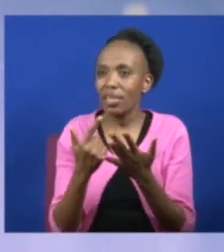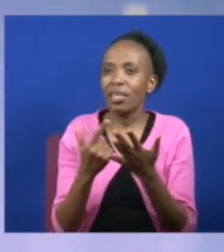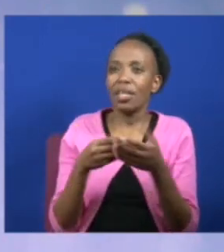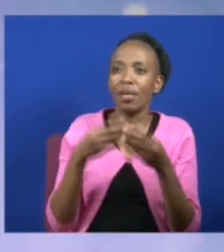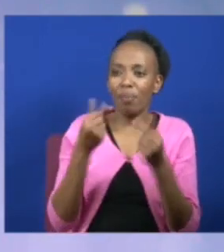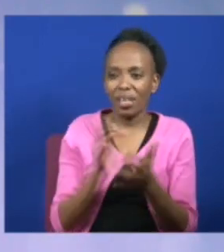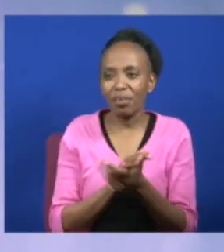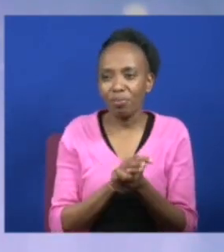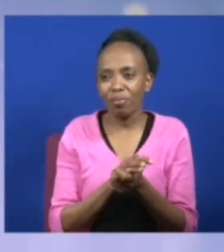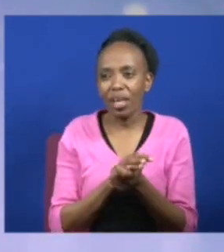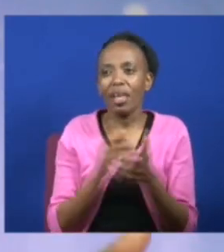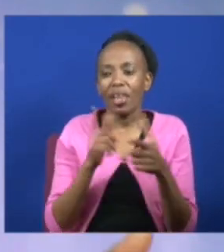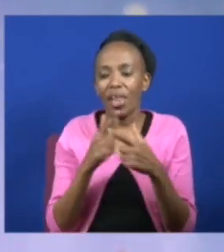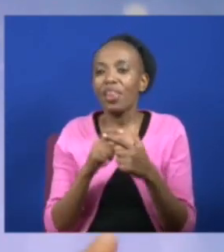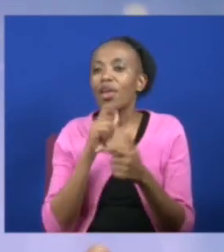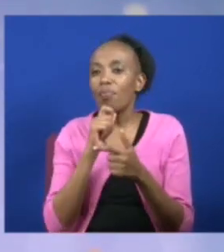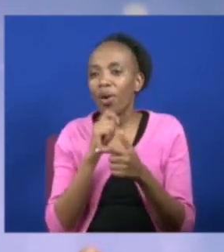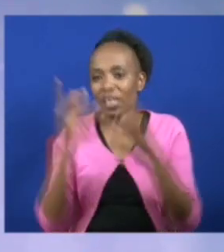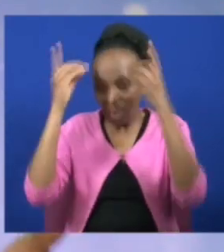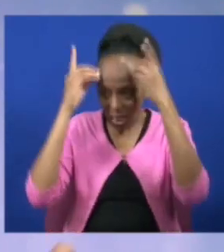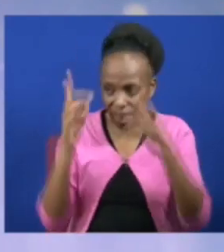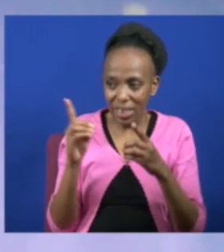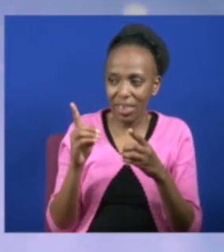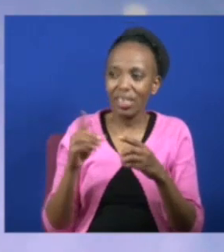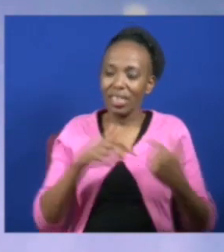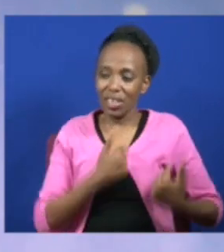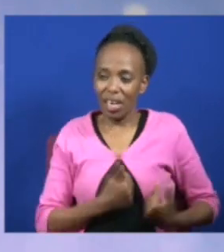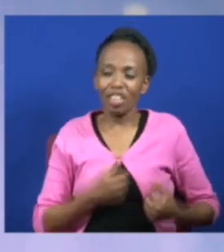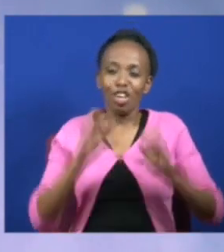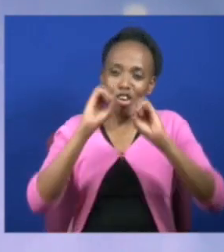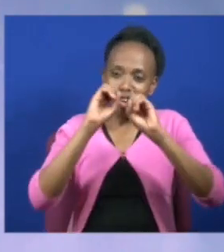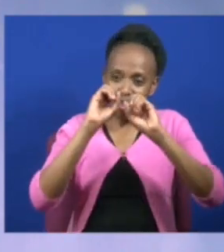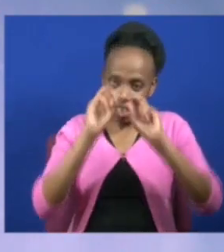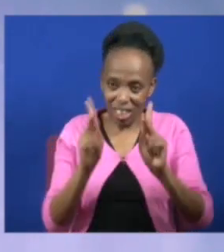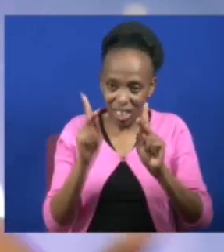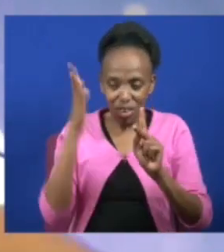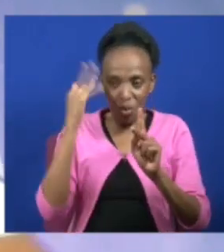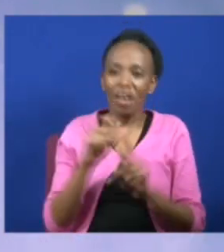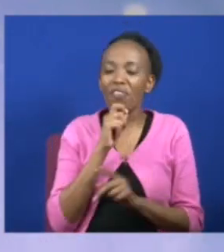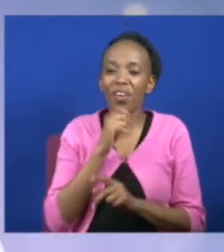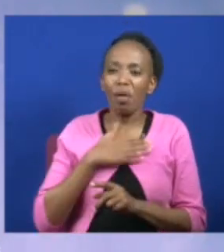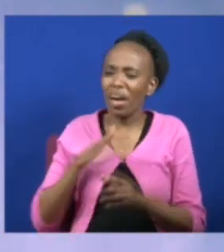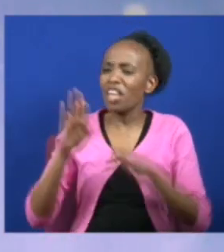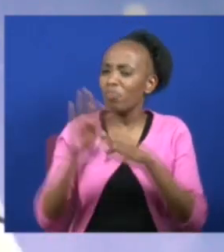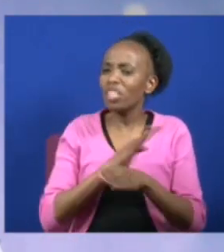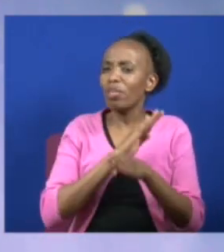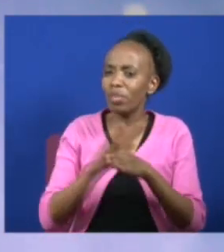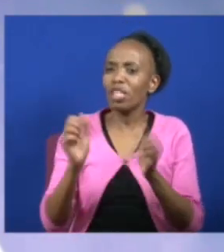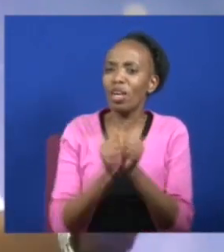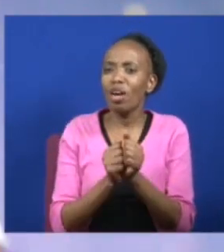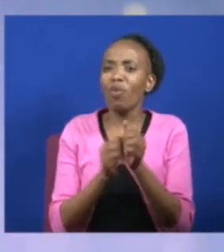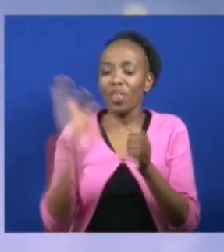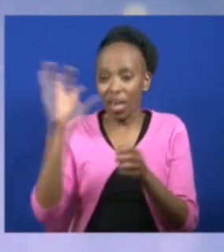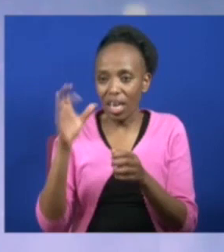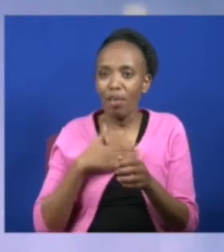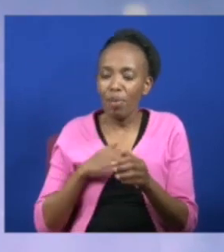figure. And then the boy decided in his heart, "Okay, because my dad is too busy with his clients,